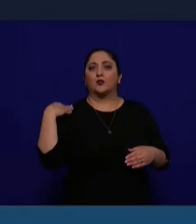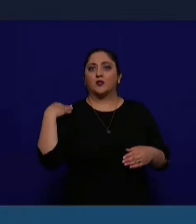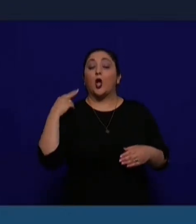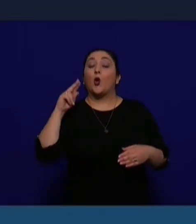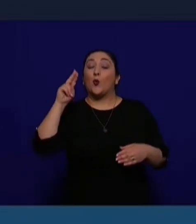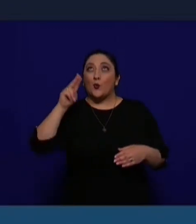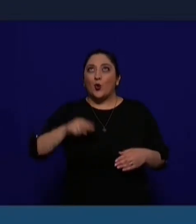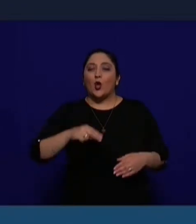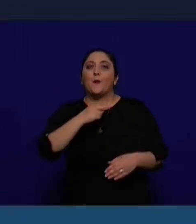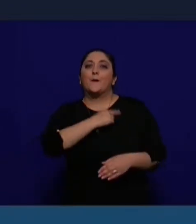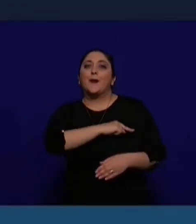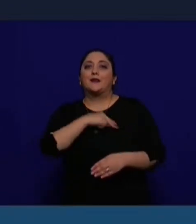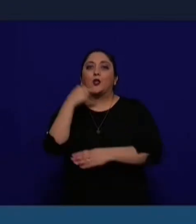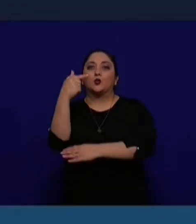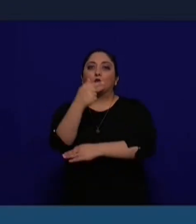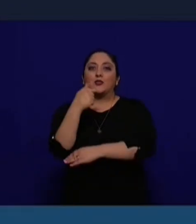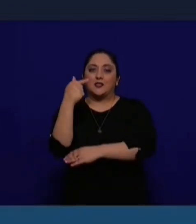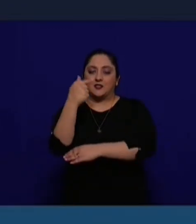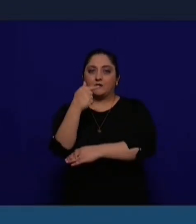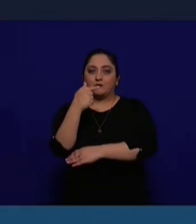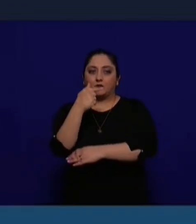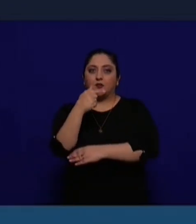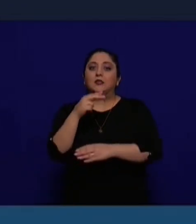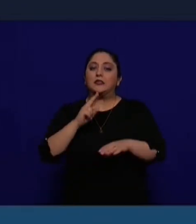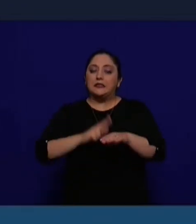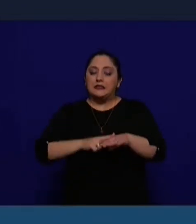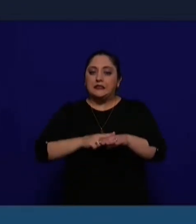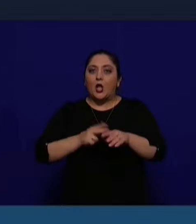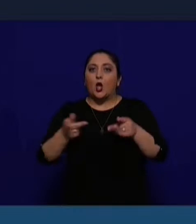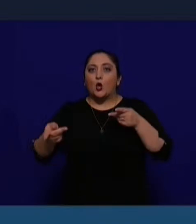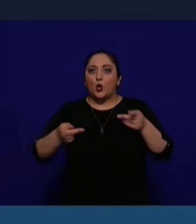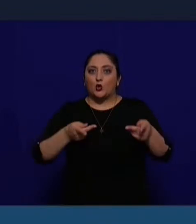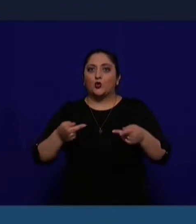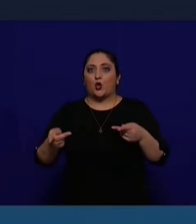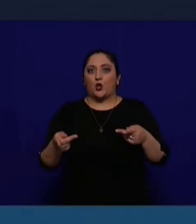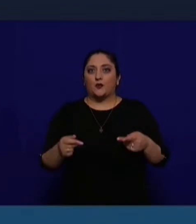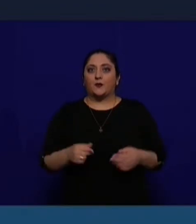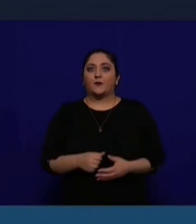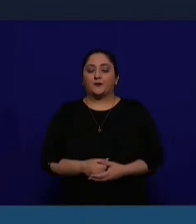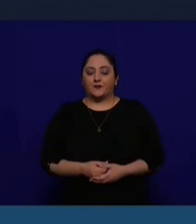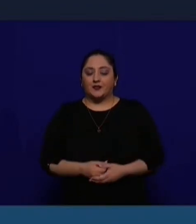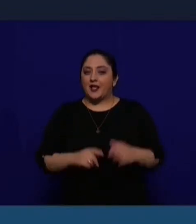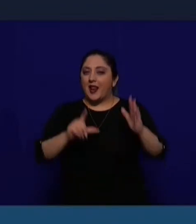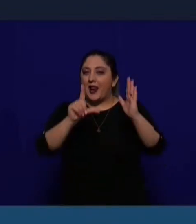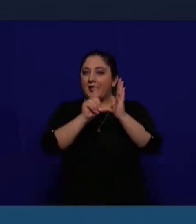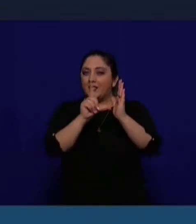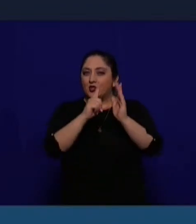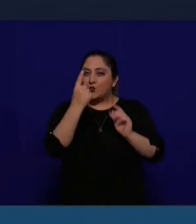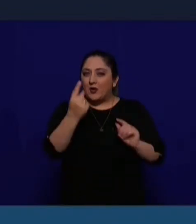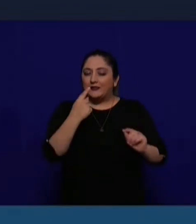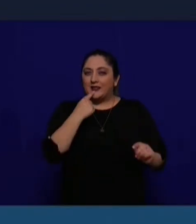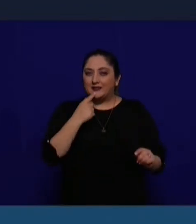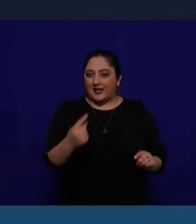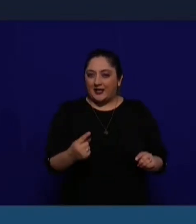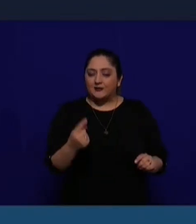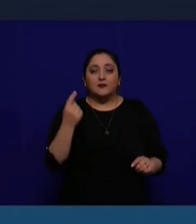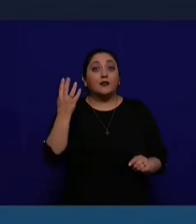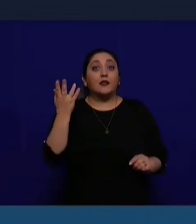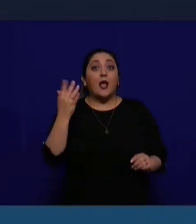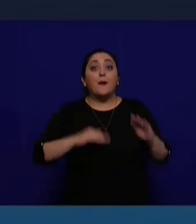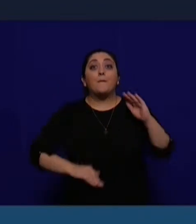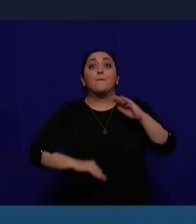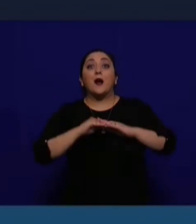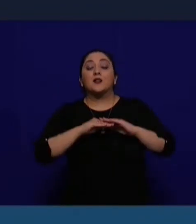Authority. Fuq rigward ta' liġi li tirregola wkoll in-numri ta' persuni li jistgħu jkunu f'residential properties,